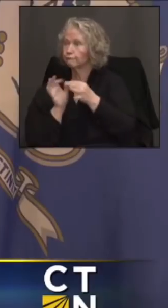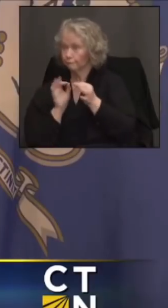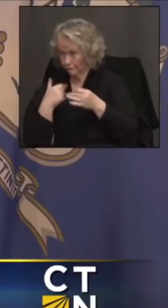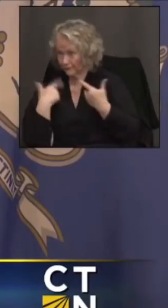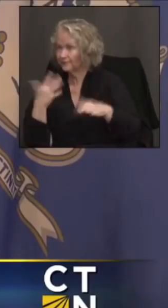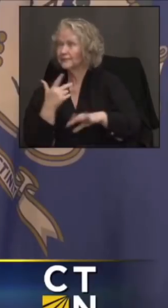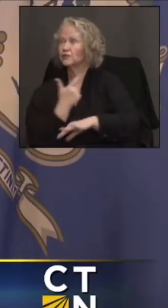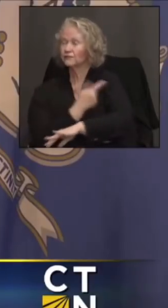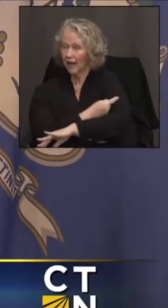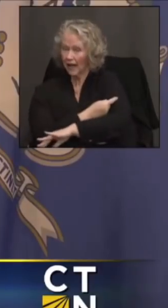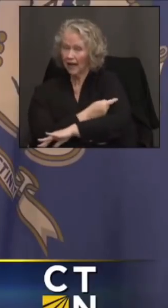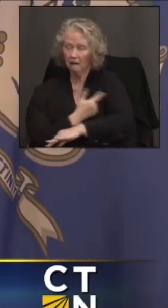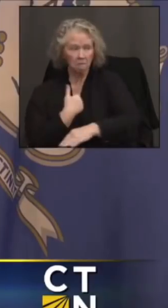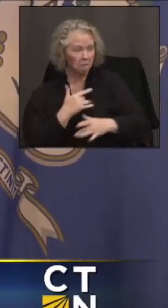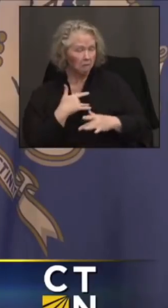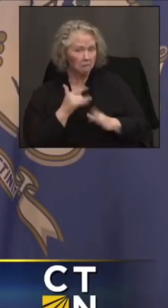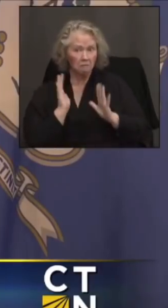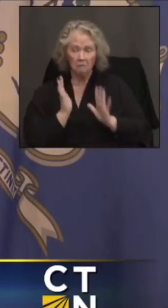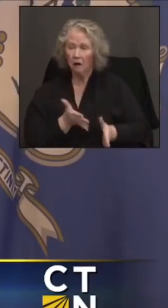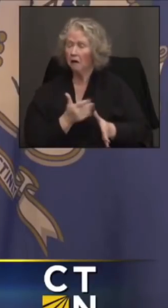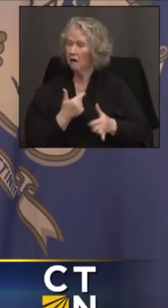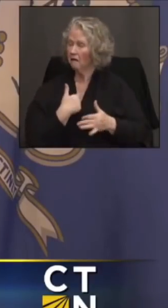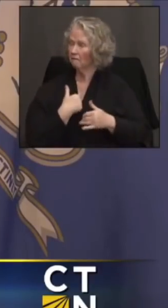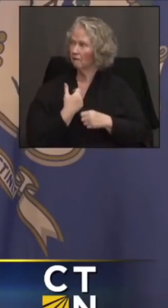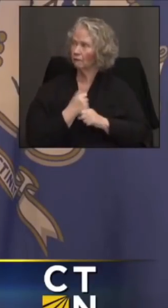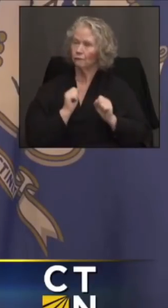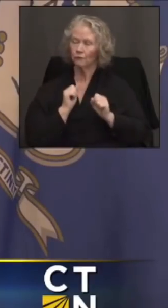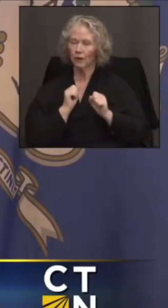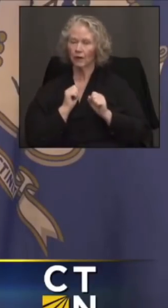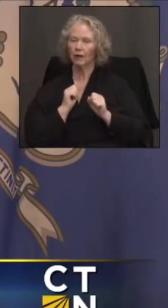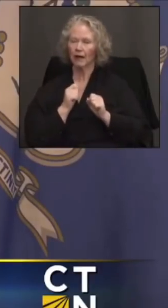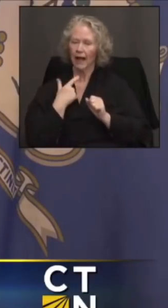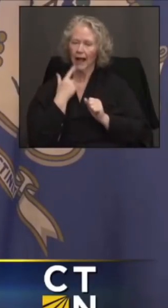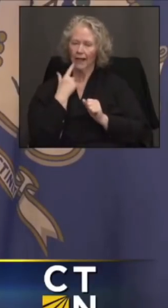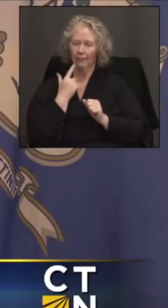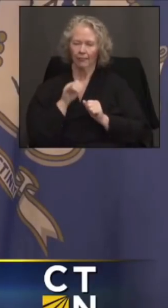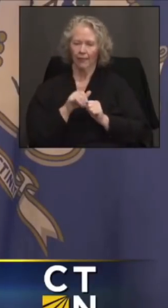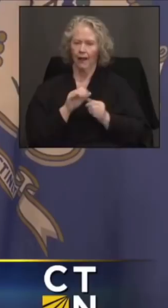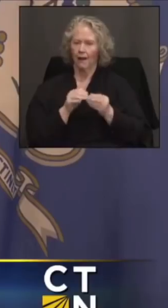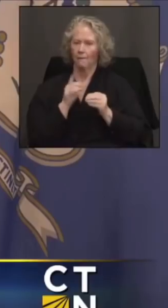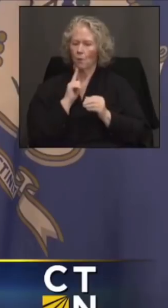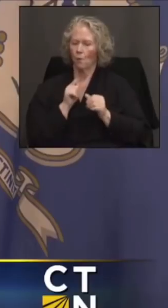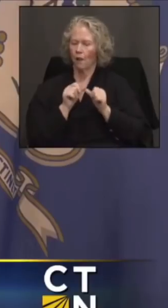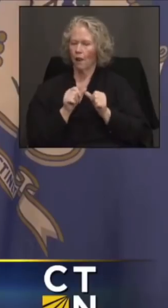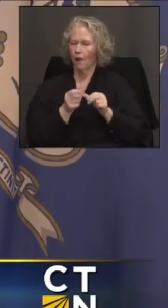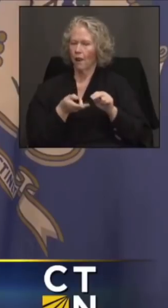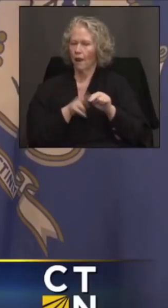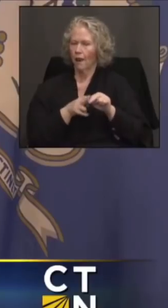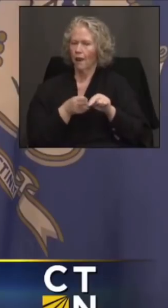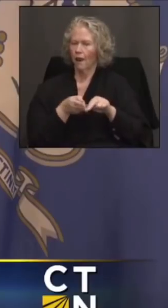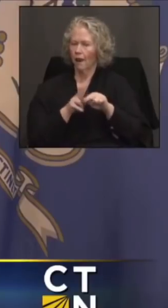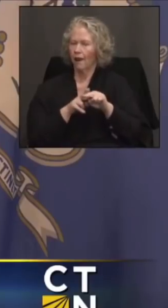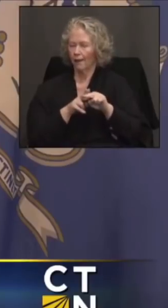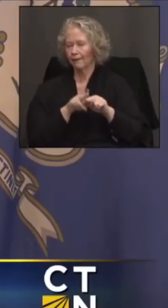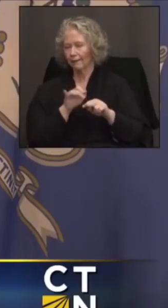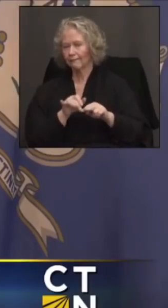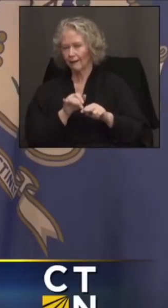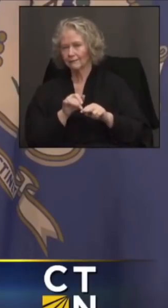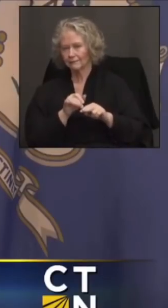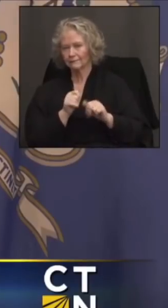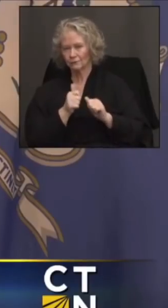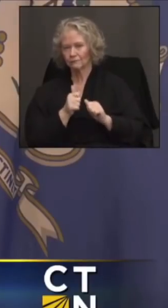vaccinated and say, I feel pretty good, I feel pretty liberated, I think you'll see those numbers continue to creep up, which is good.